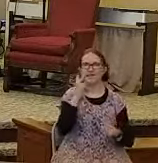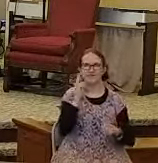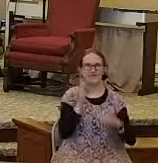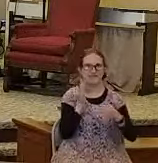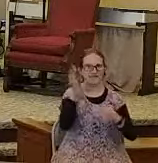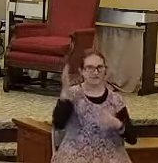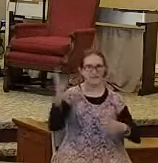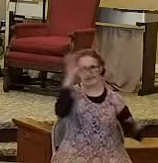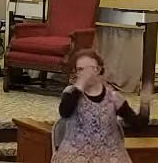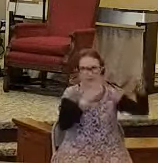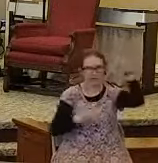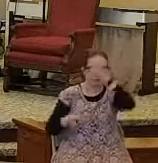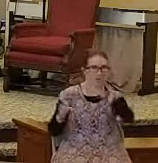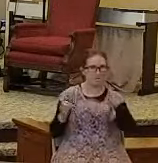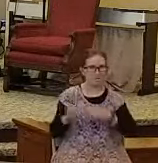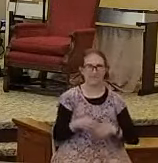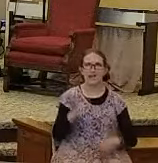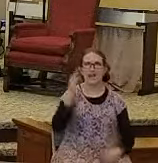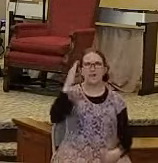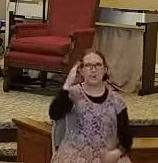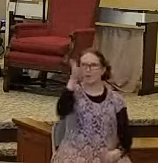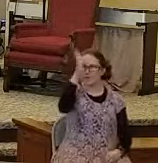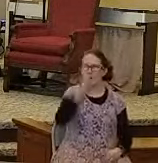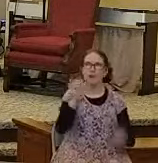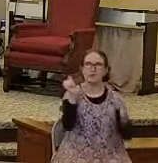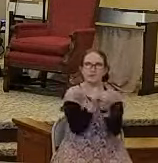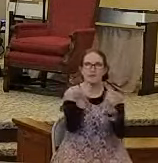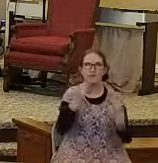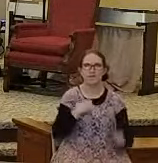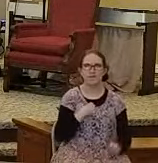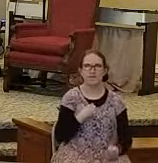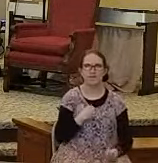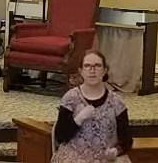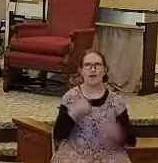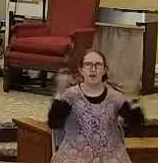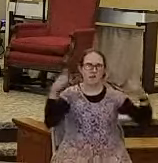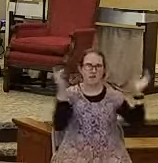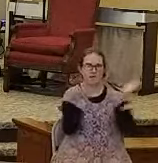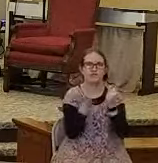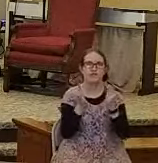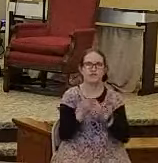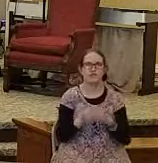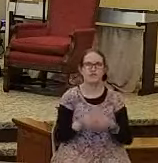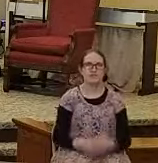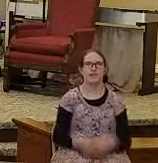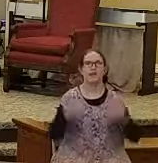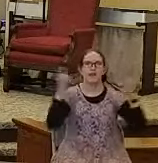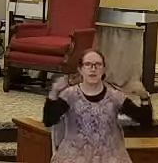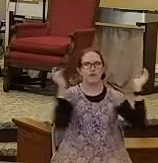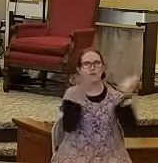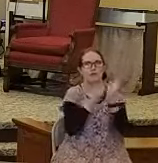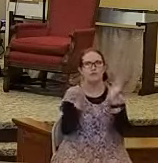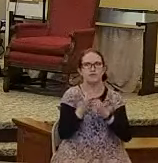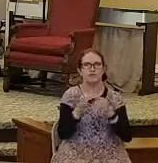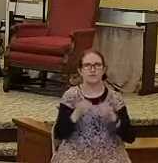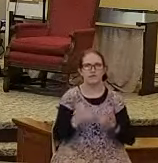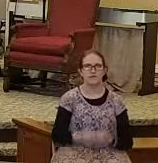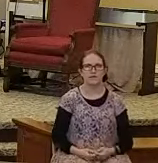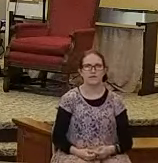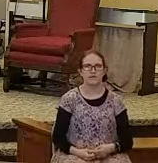side of the storm, but I know, God, that you're with me, hallelujah, Jesus. Hallelujah,